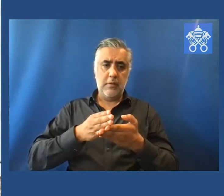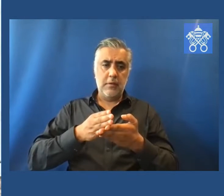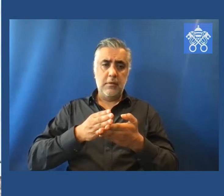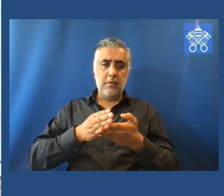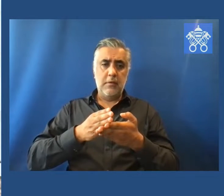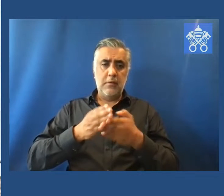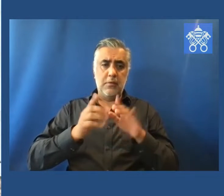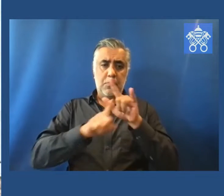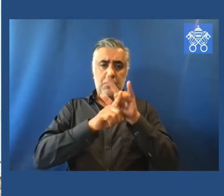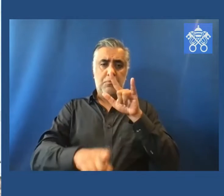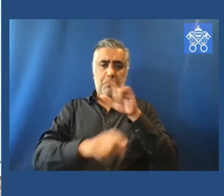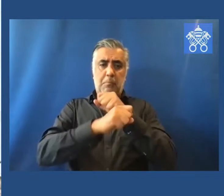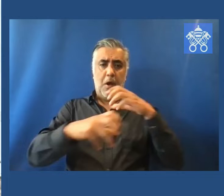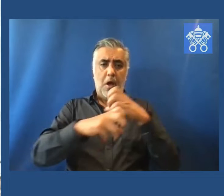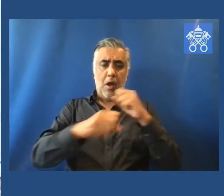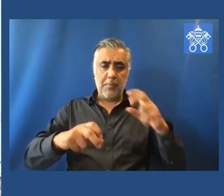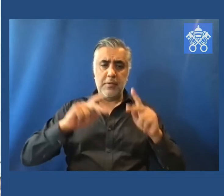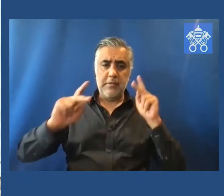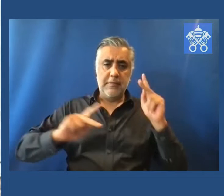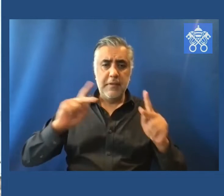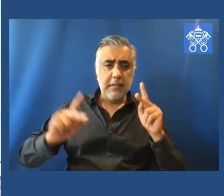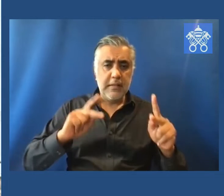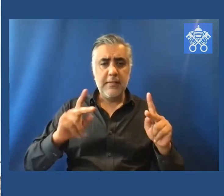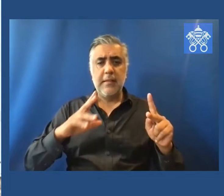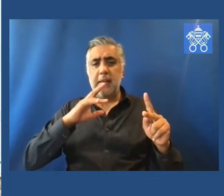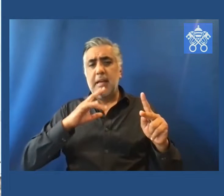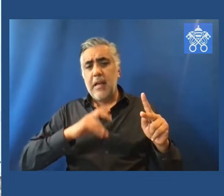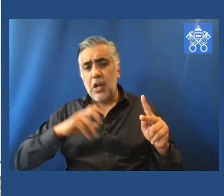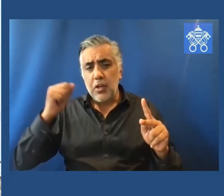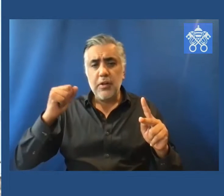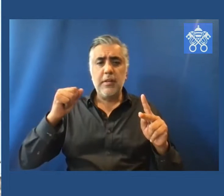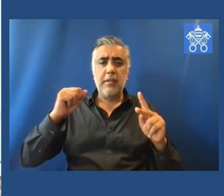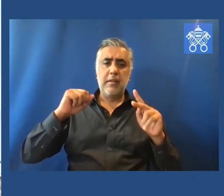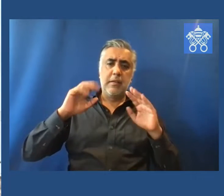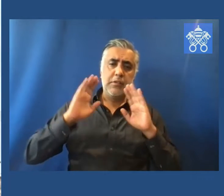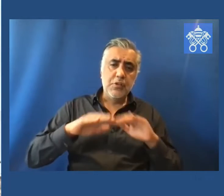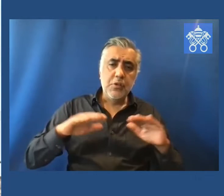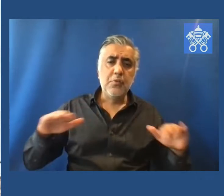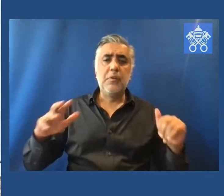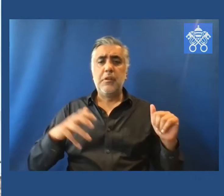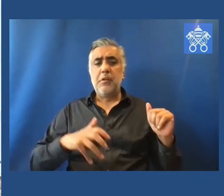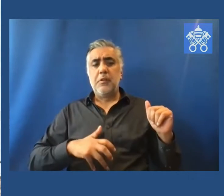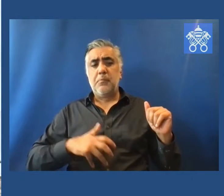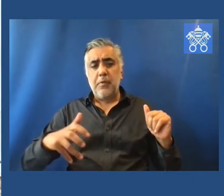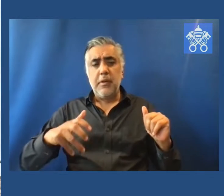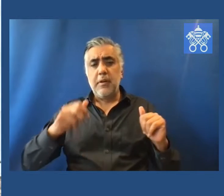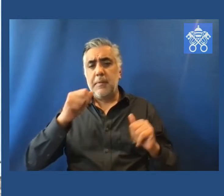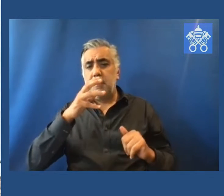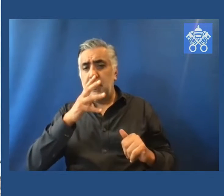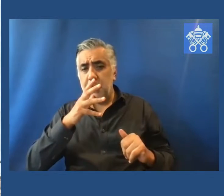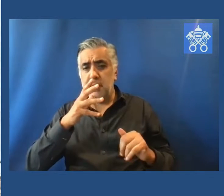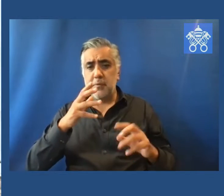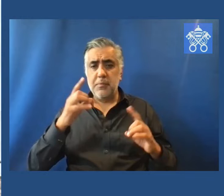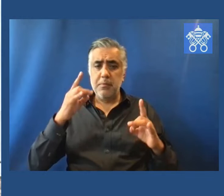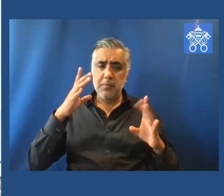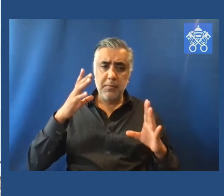to put an end to this. There are bombs on civilians and on elderly